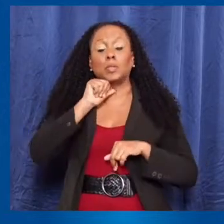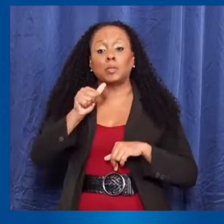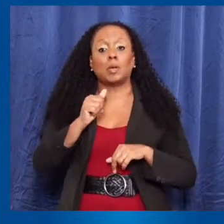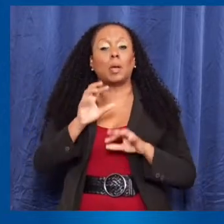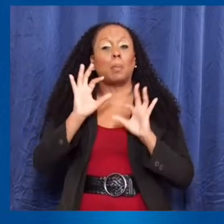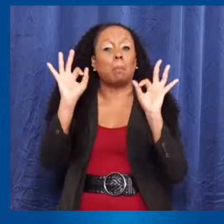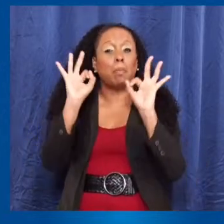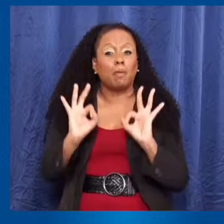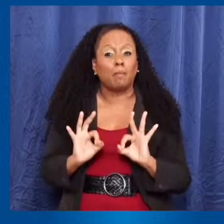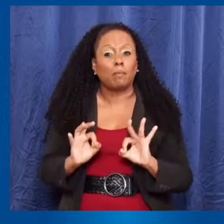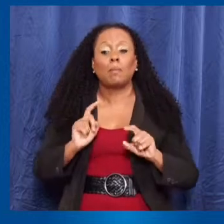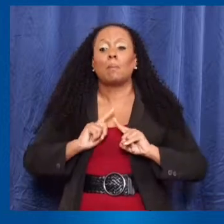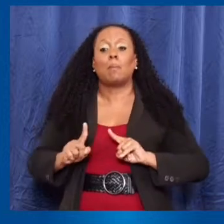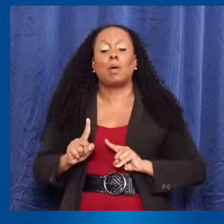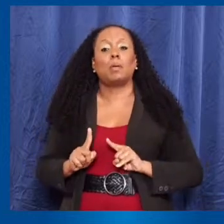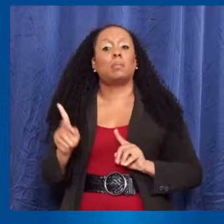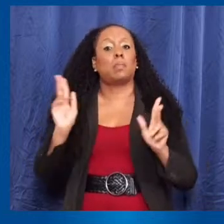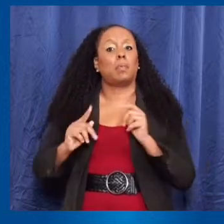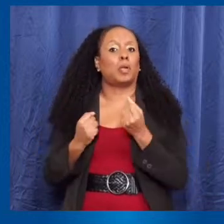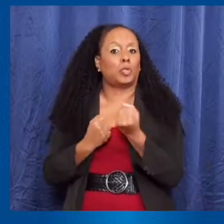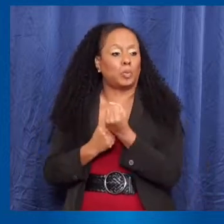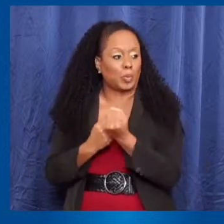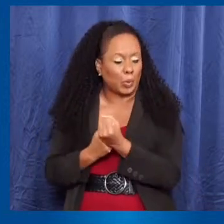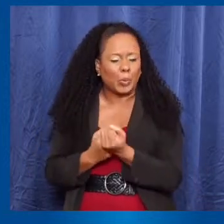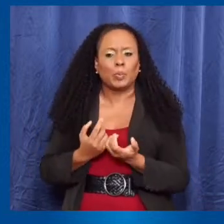solidarity. And I think that now with